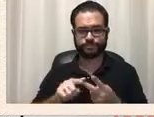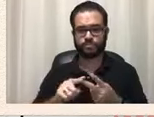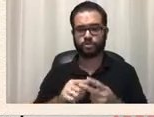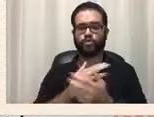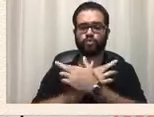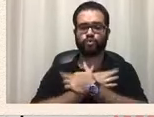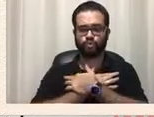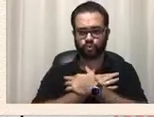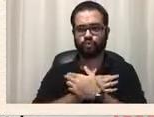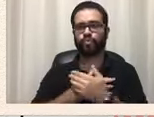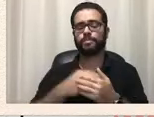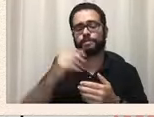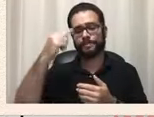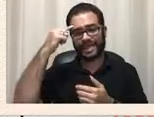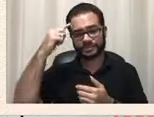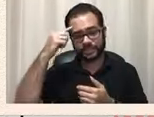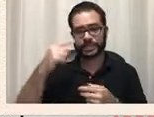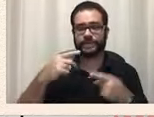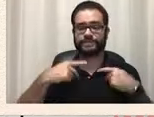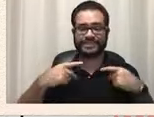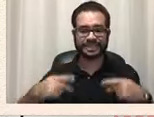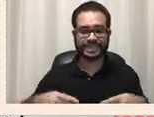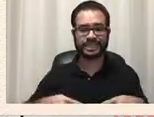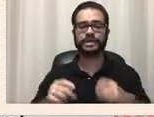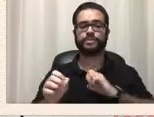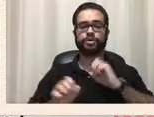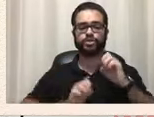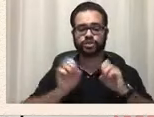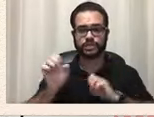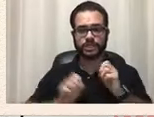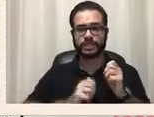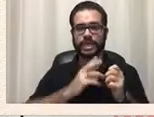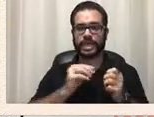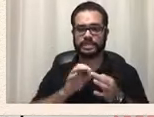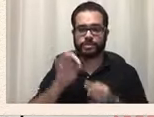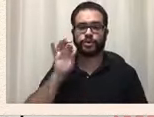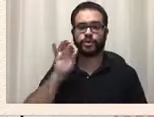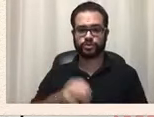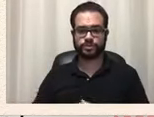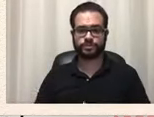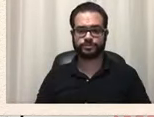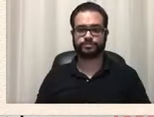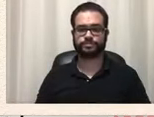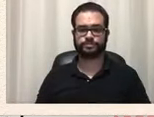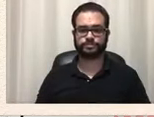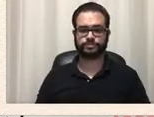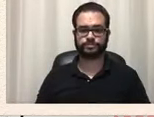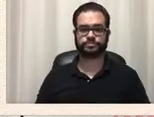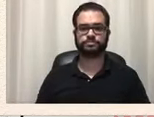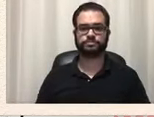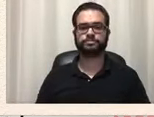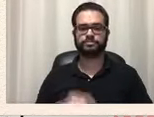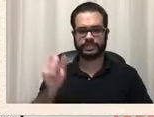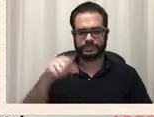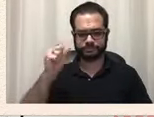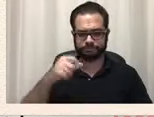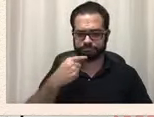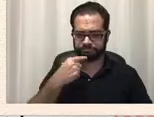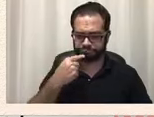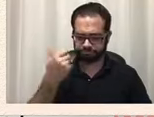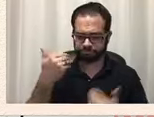physically, emotionally, and even spiritually. Let's say yes to a new daily quest